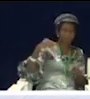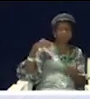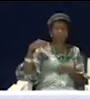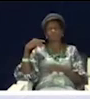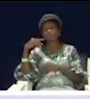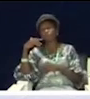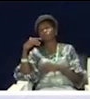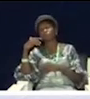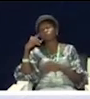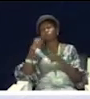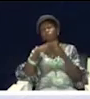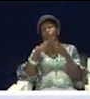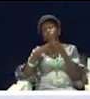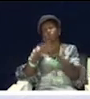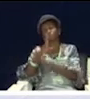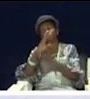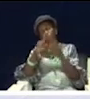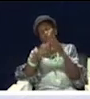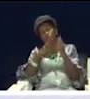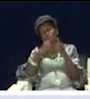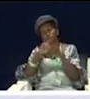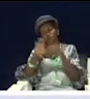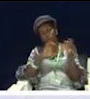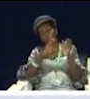But then God began to do something.